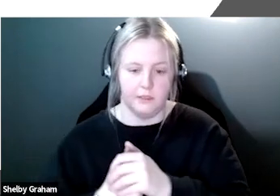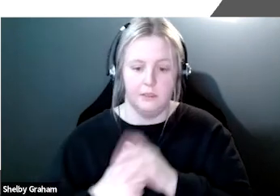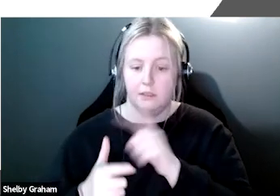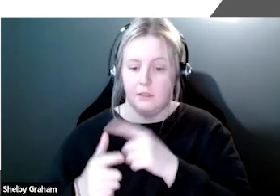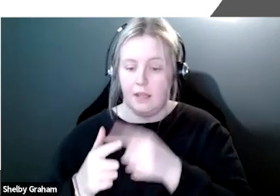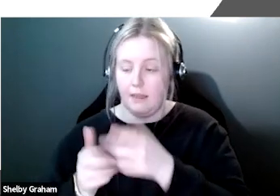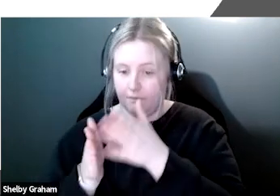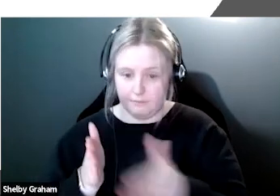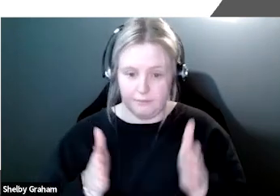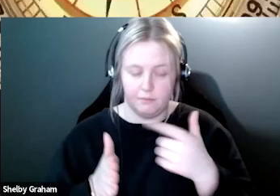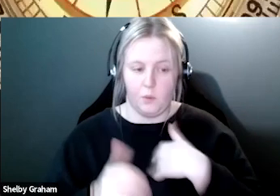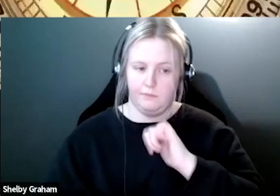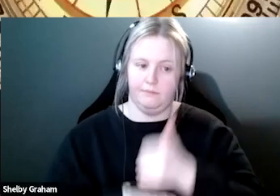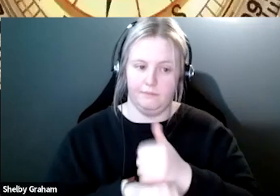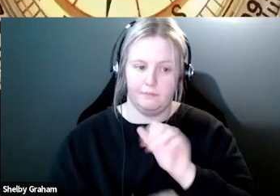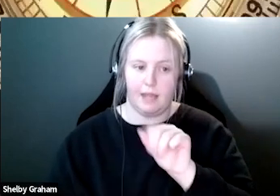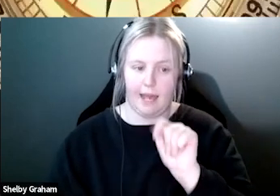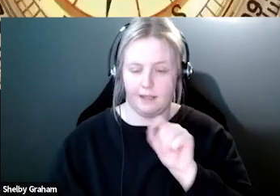was developed.